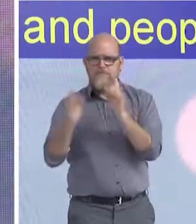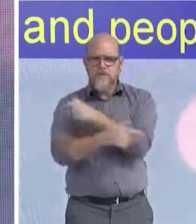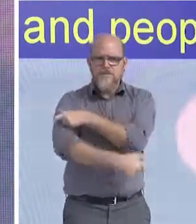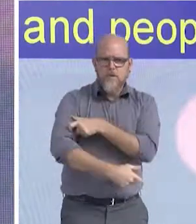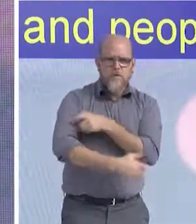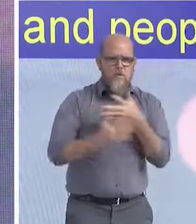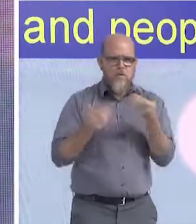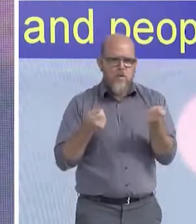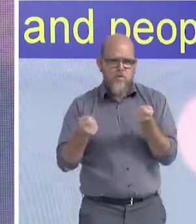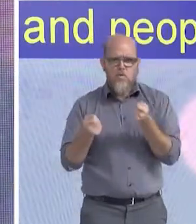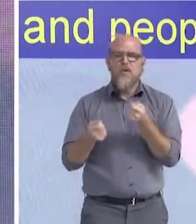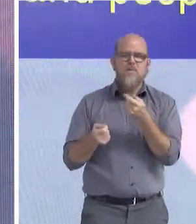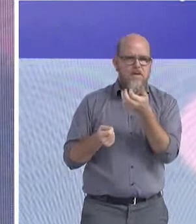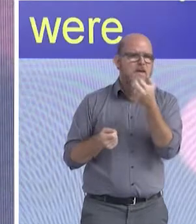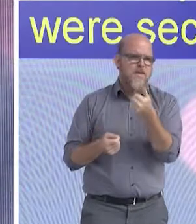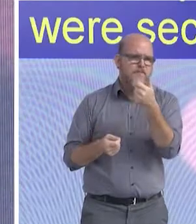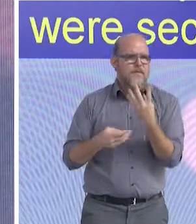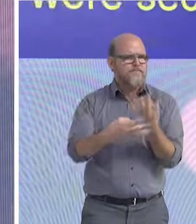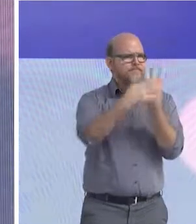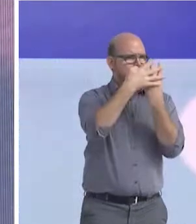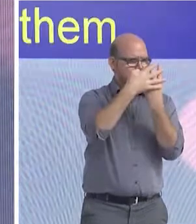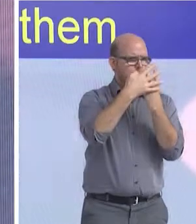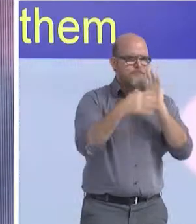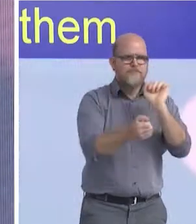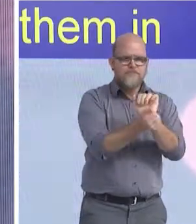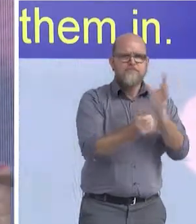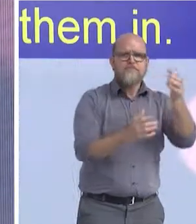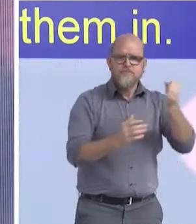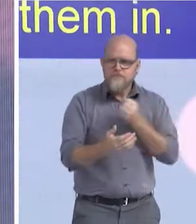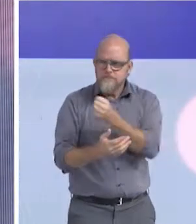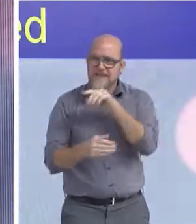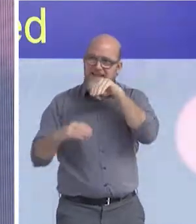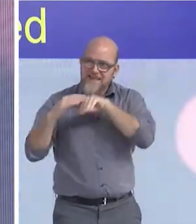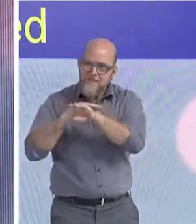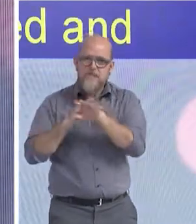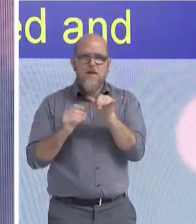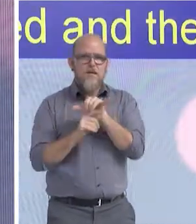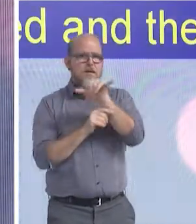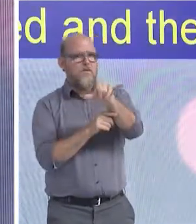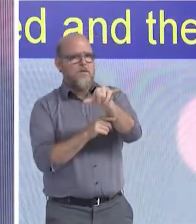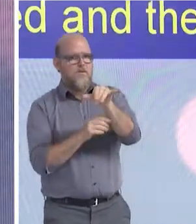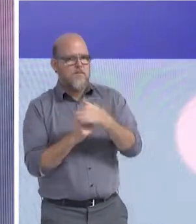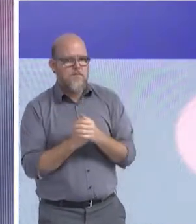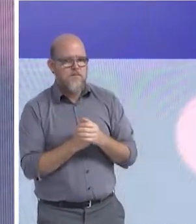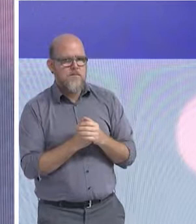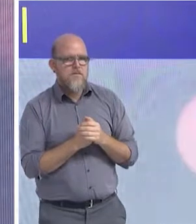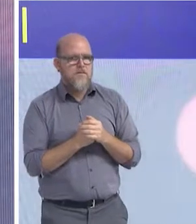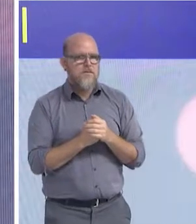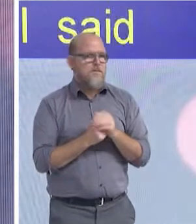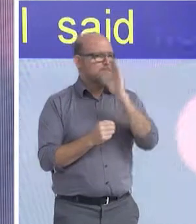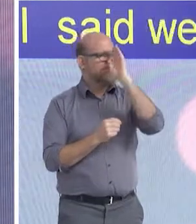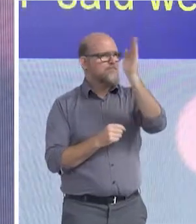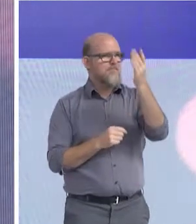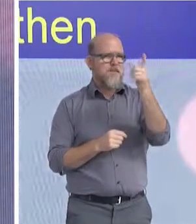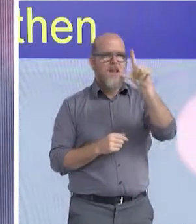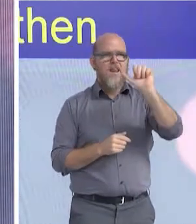people who took them in. The door was closed, and the flight just left. And I said, well, what happens then? And he said, well, that's no longer